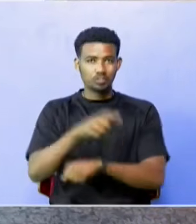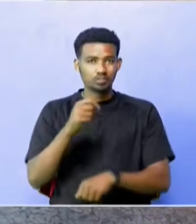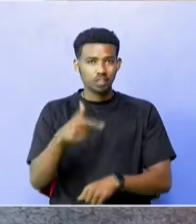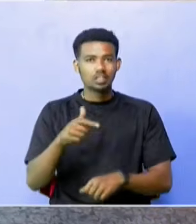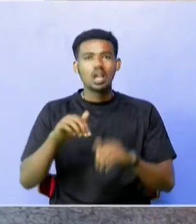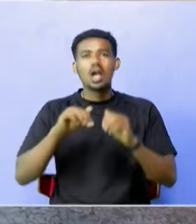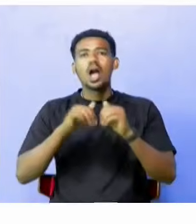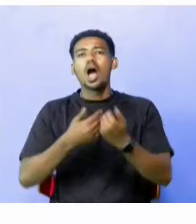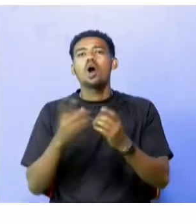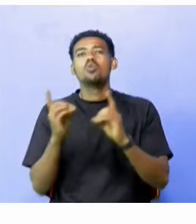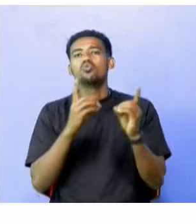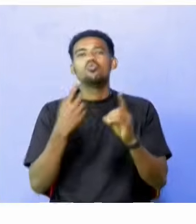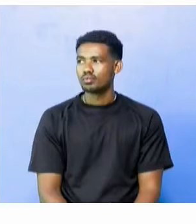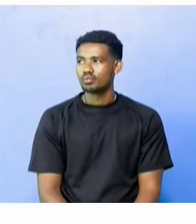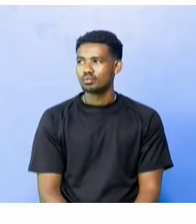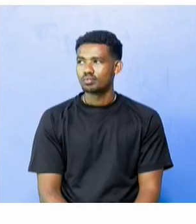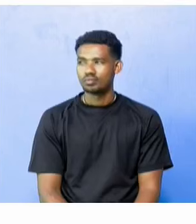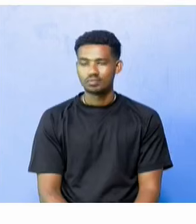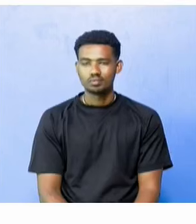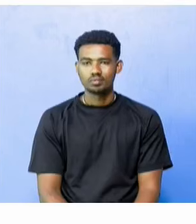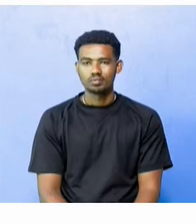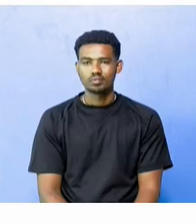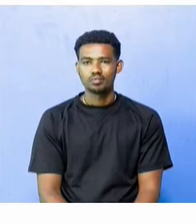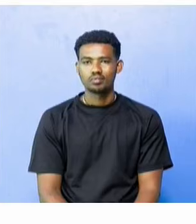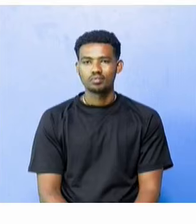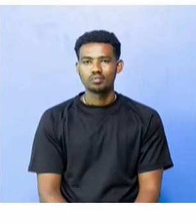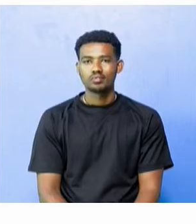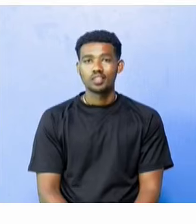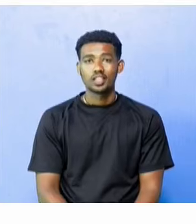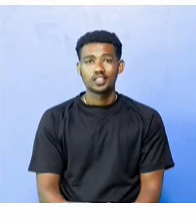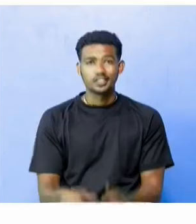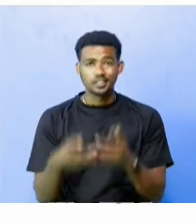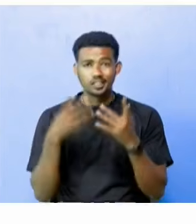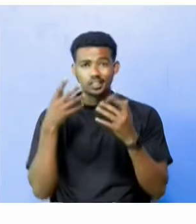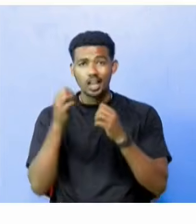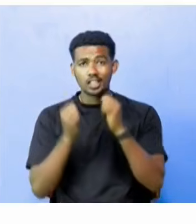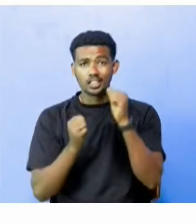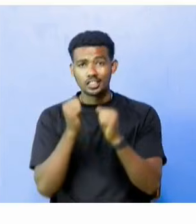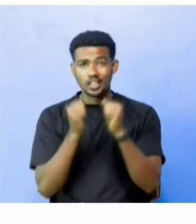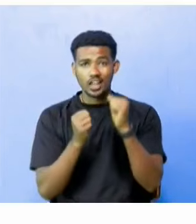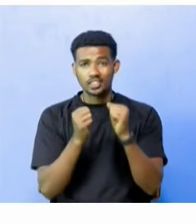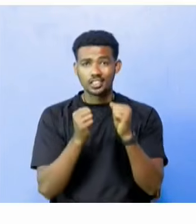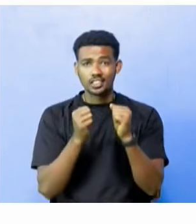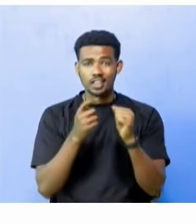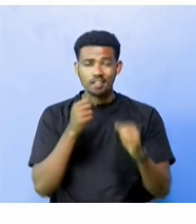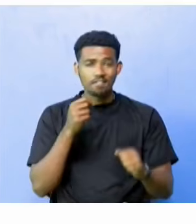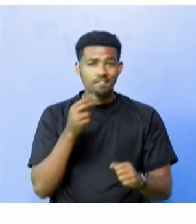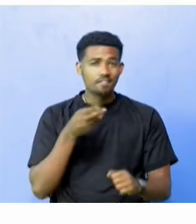tell that? We tell it like this. A cheetah runs